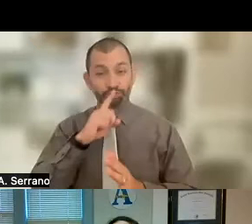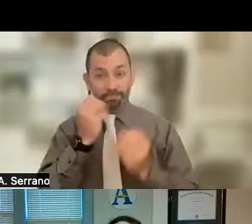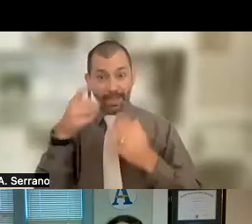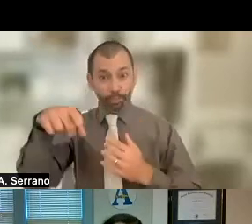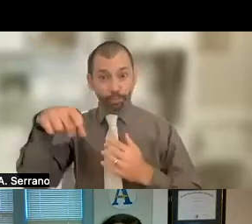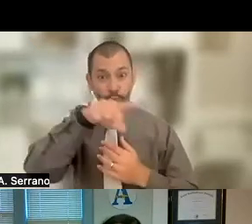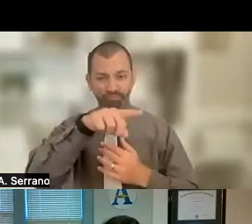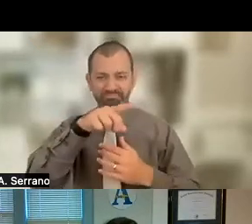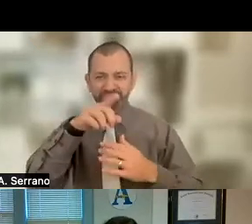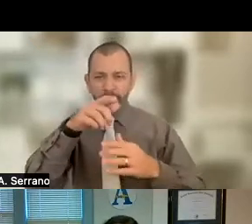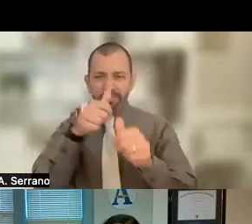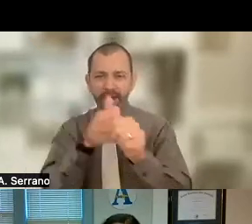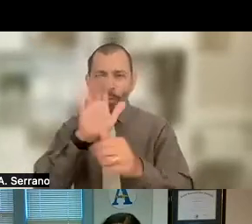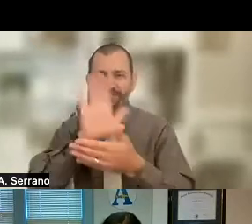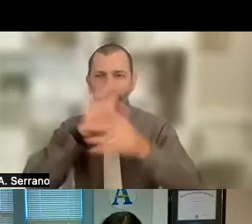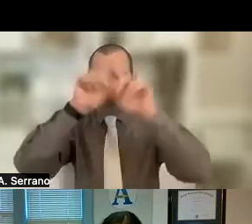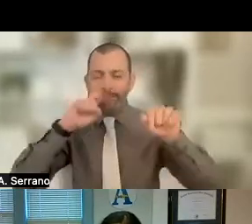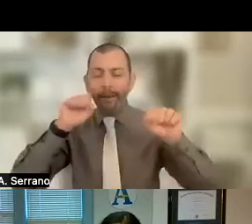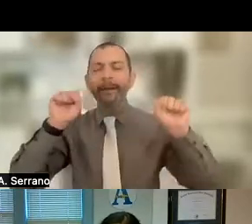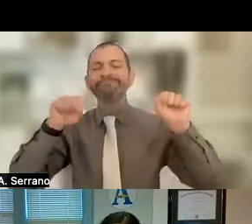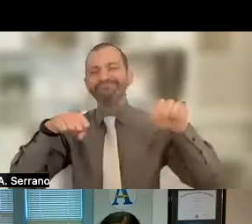Yes, and like Dr. Aperna just mentioned,